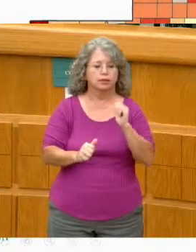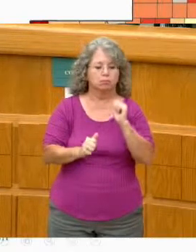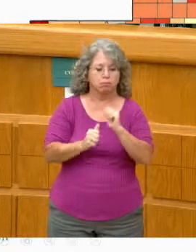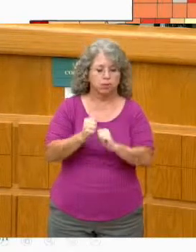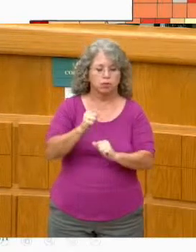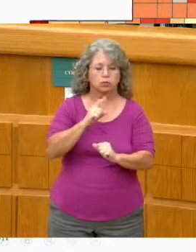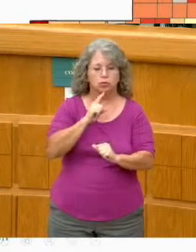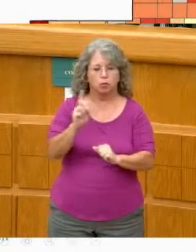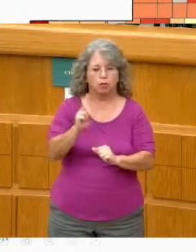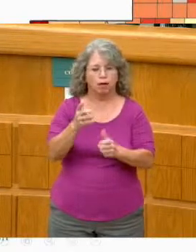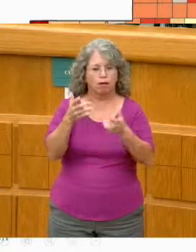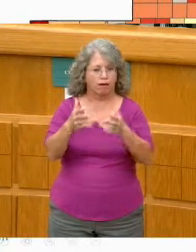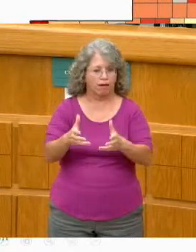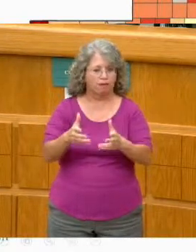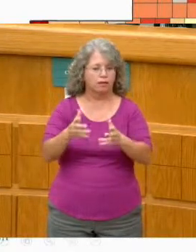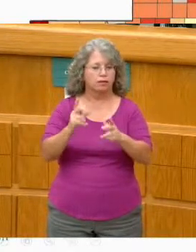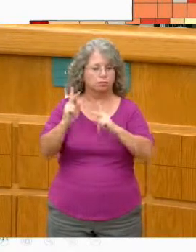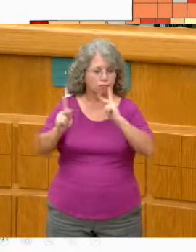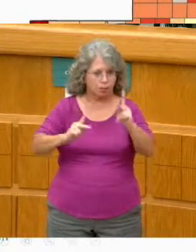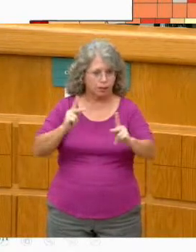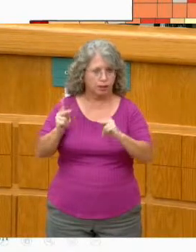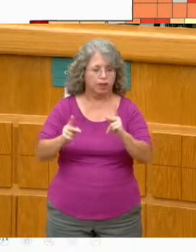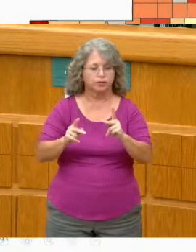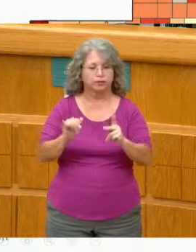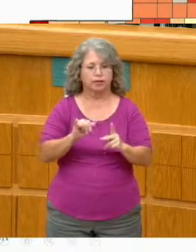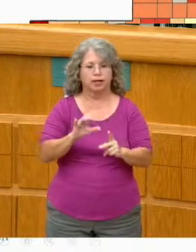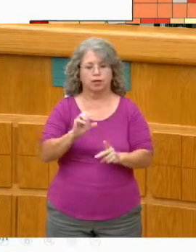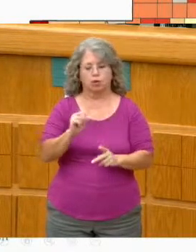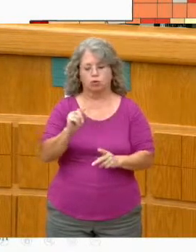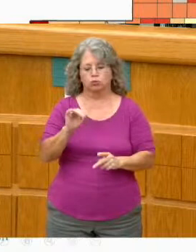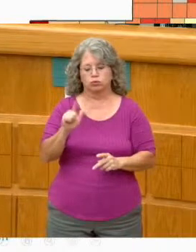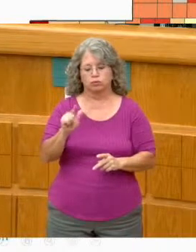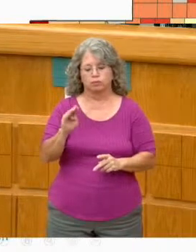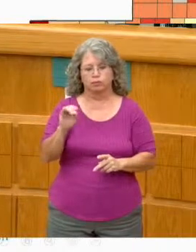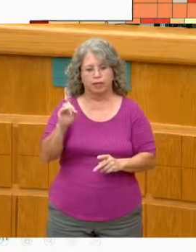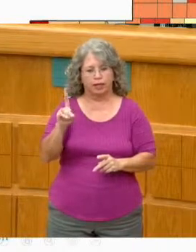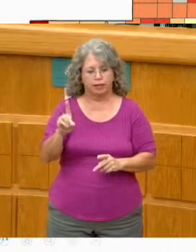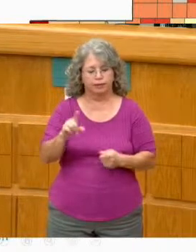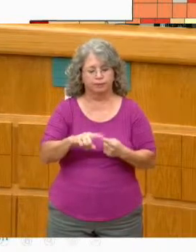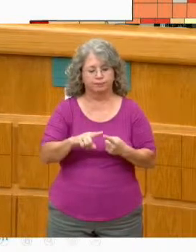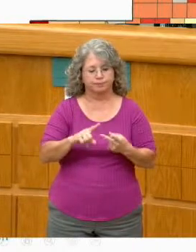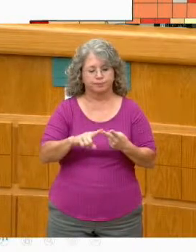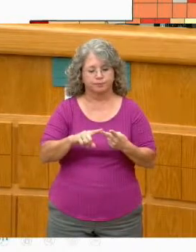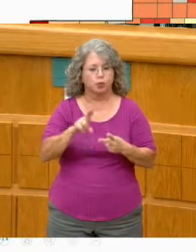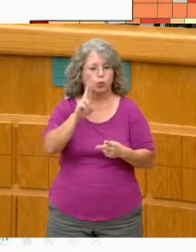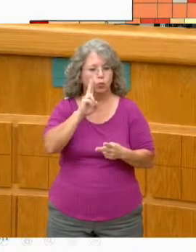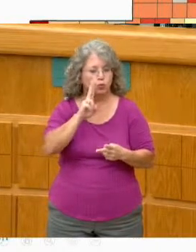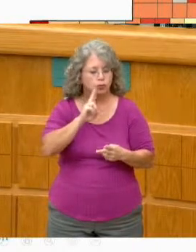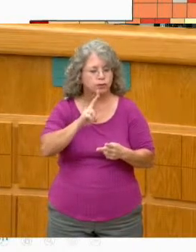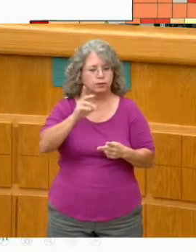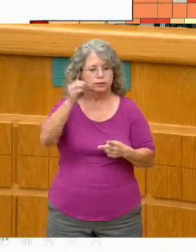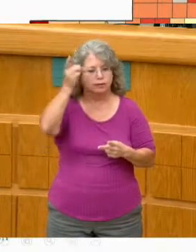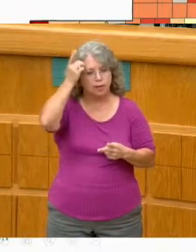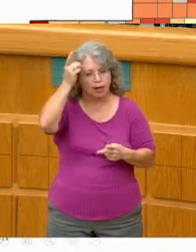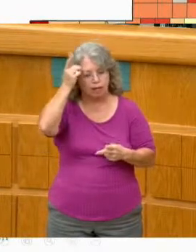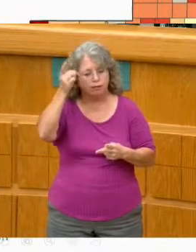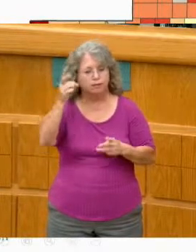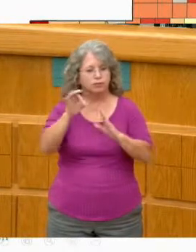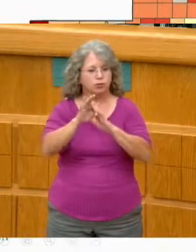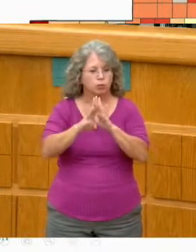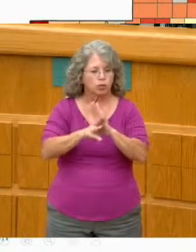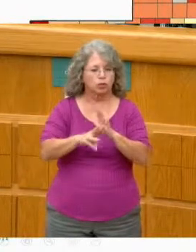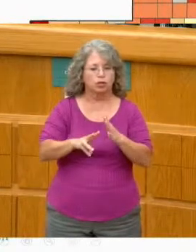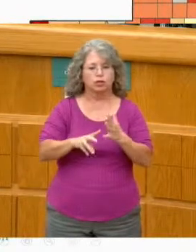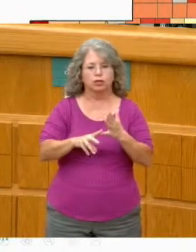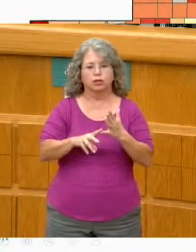most cases are centered in population dense areas such as the Coastal Bend, Houston, Dallas and